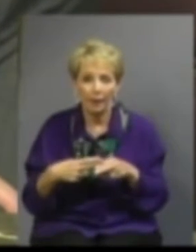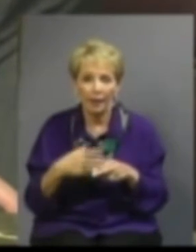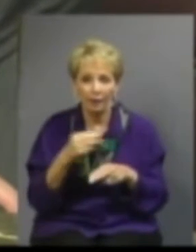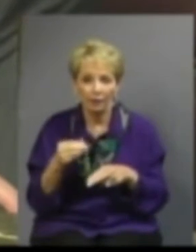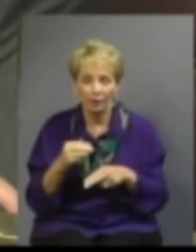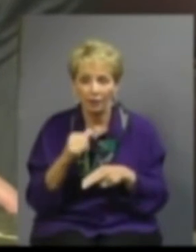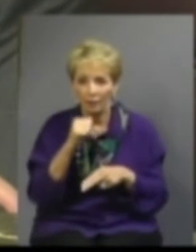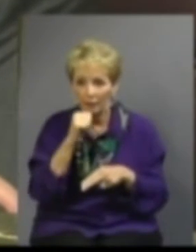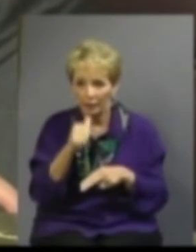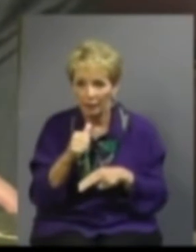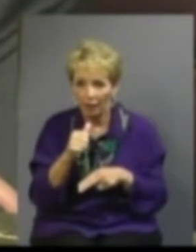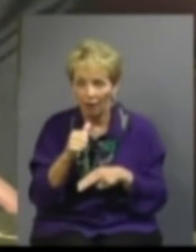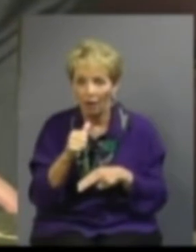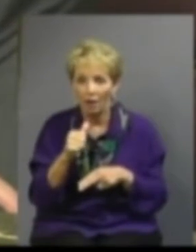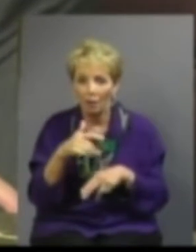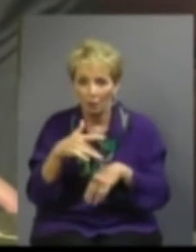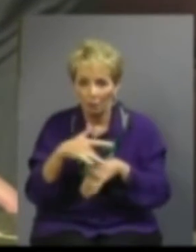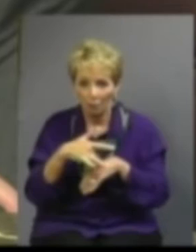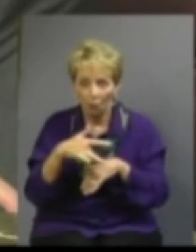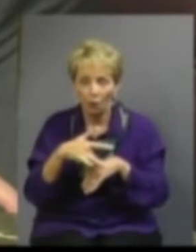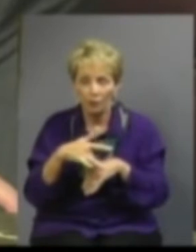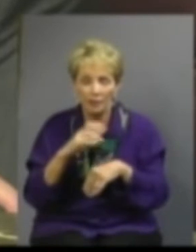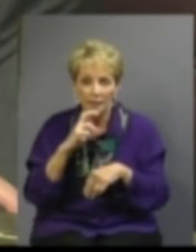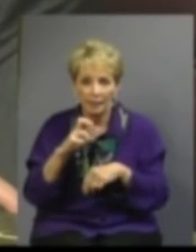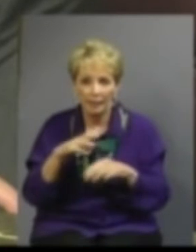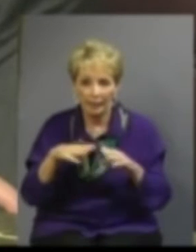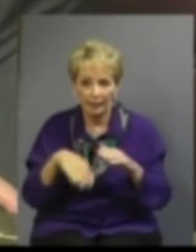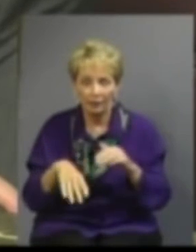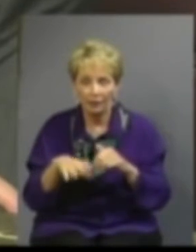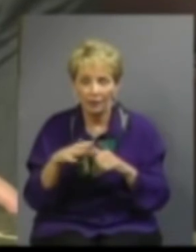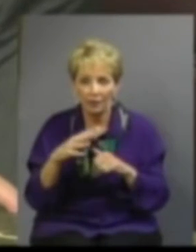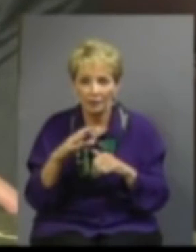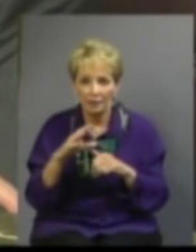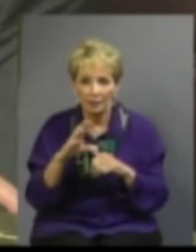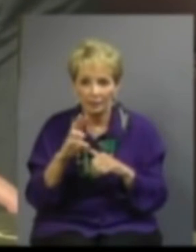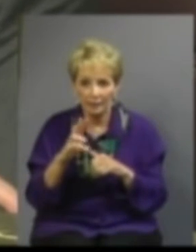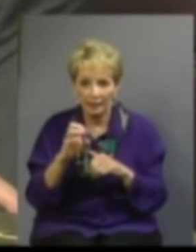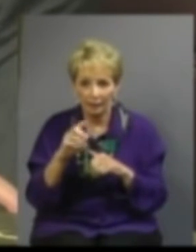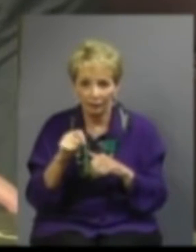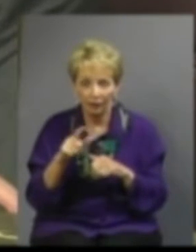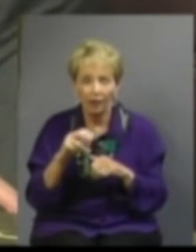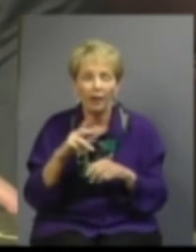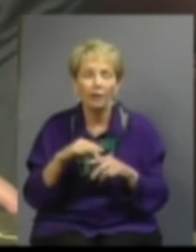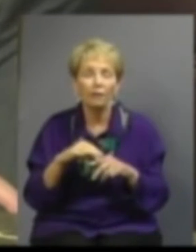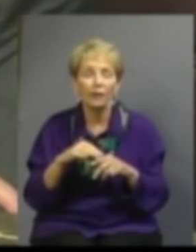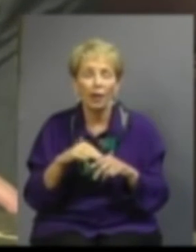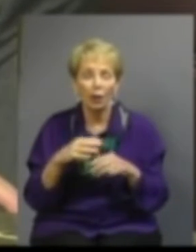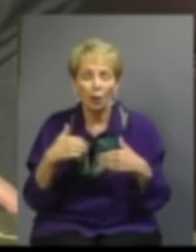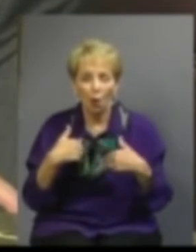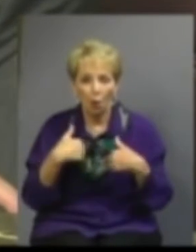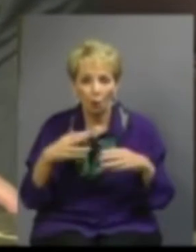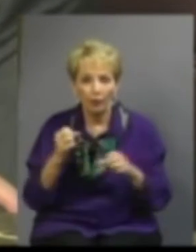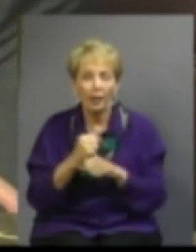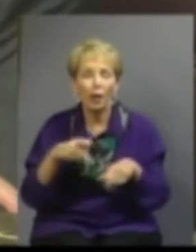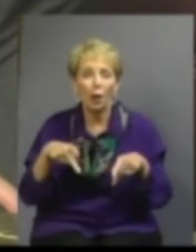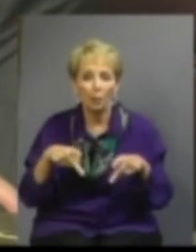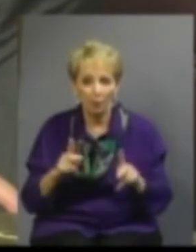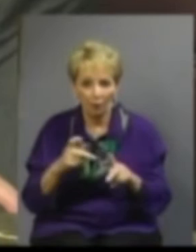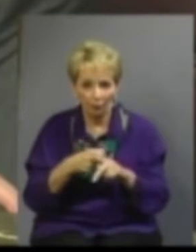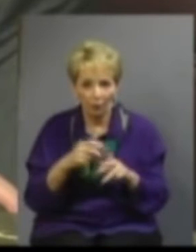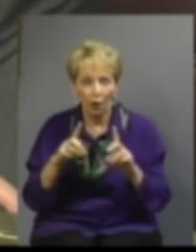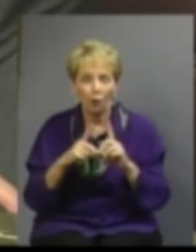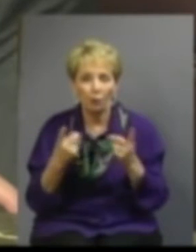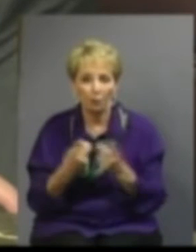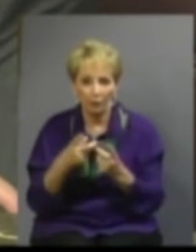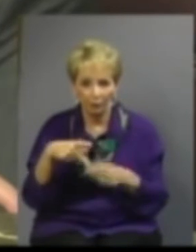and non-venomous snakes less than 6 feet long would be allowed if the owner first obtained a permit from the